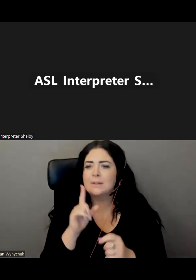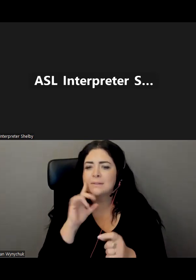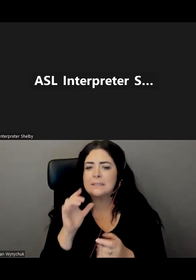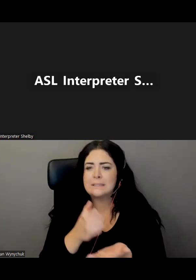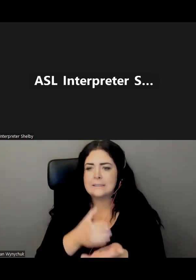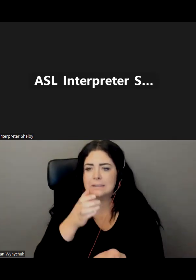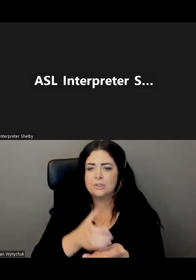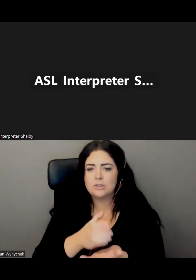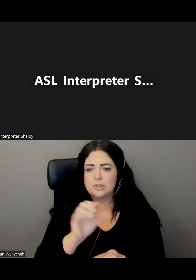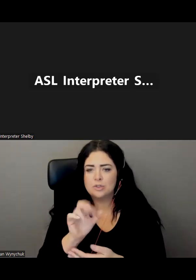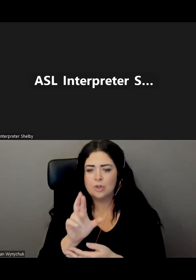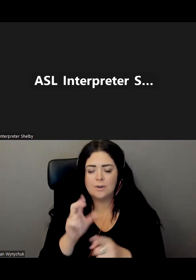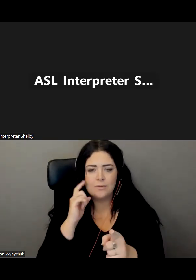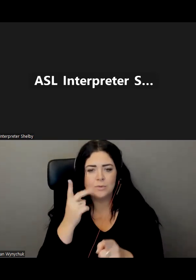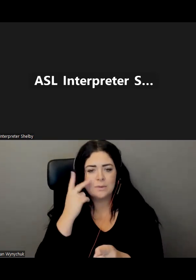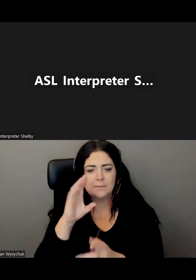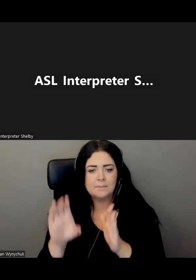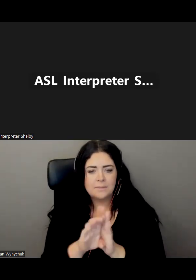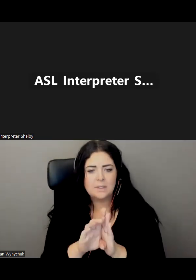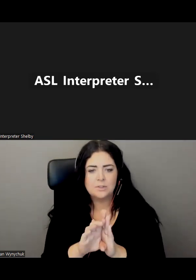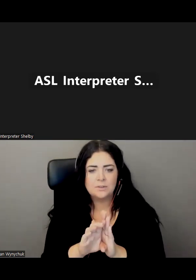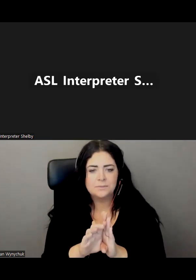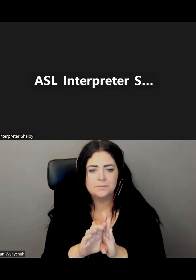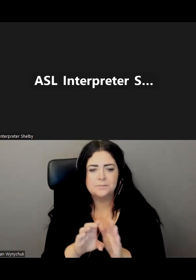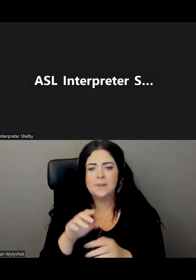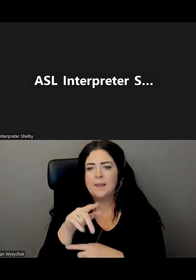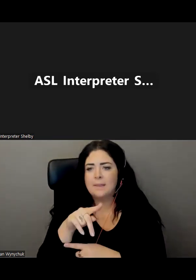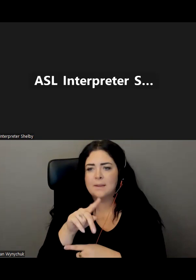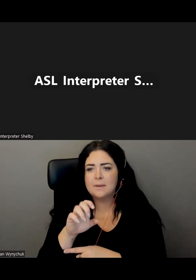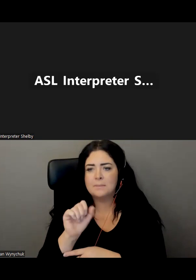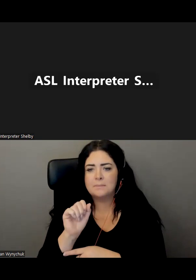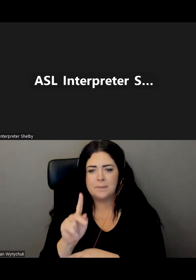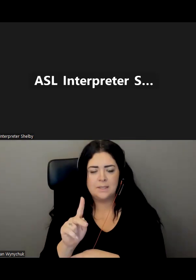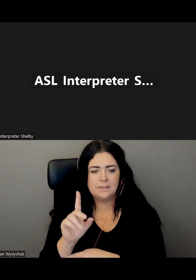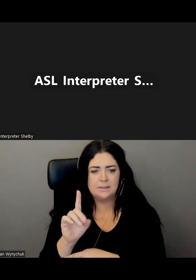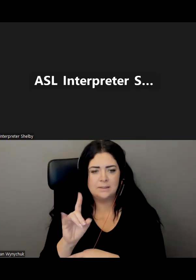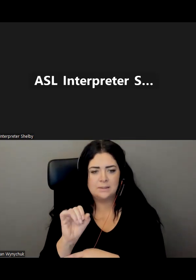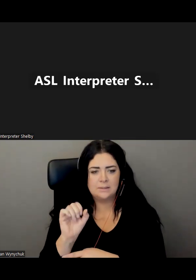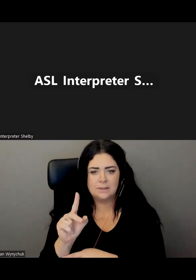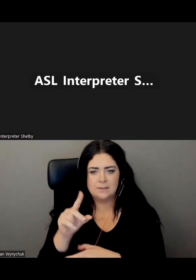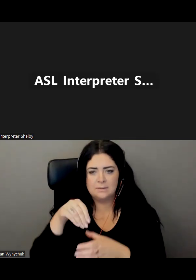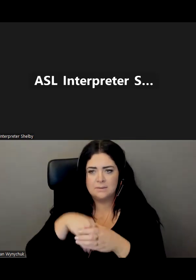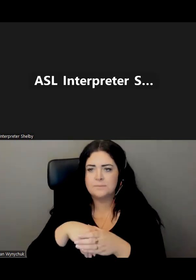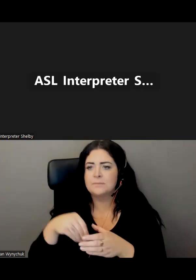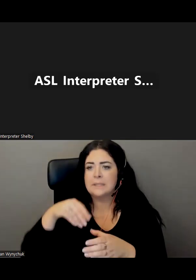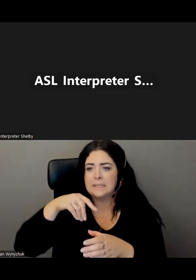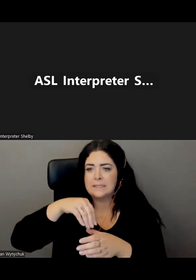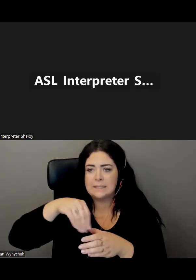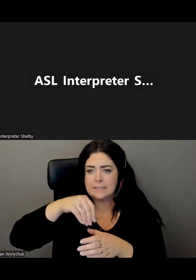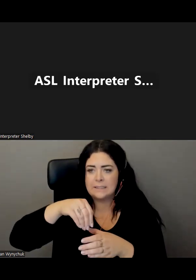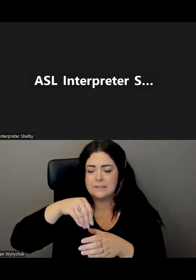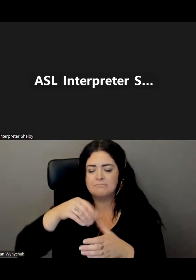has a little net pot in it and these little peat discs. So the peat discs will go right in and you'll put your seeds on top. And then